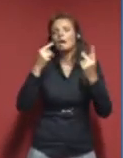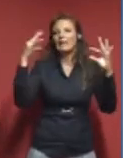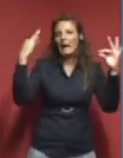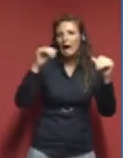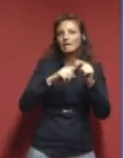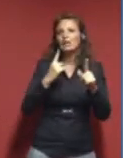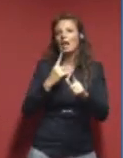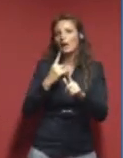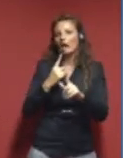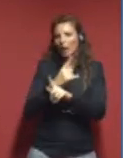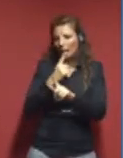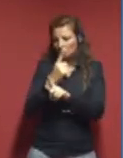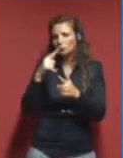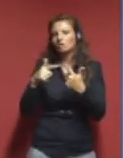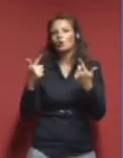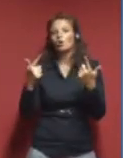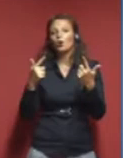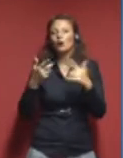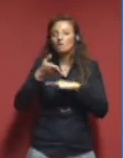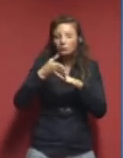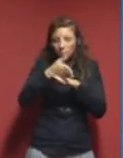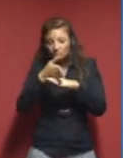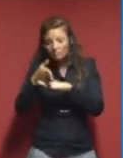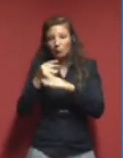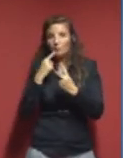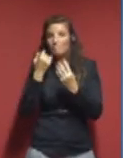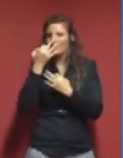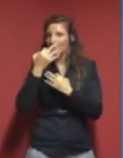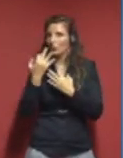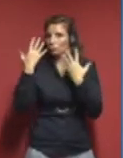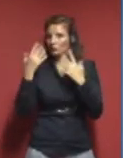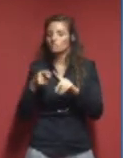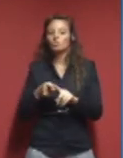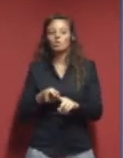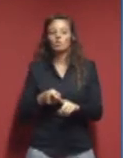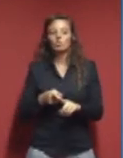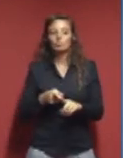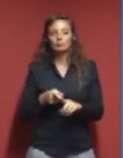It's built from very readily available, reliable